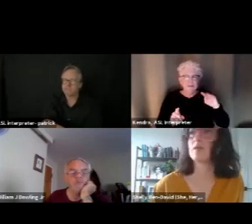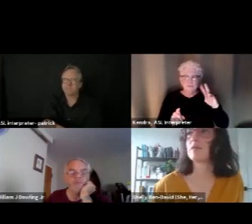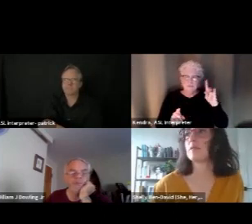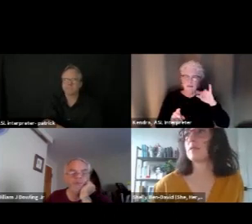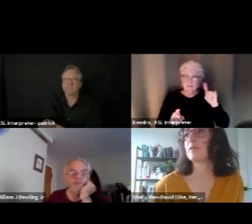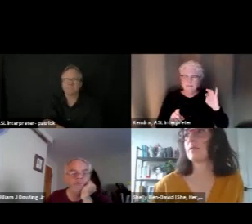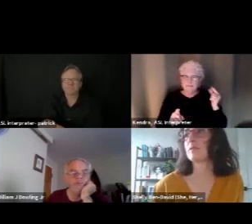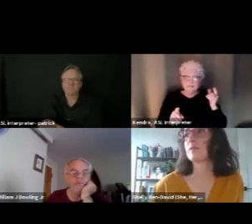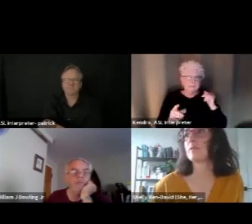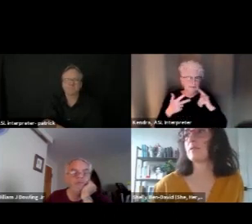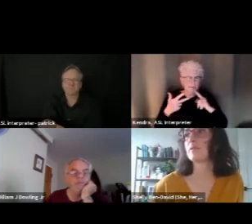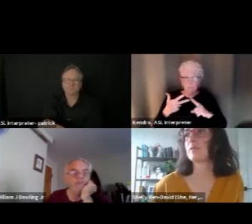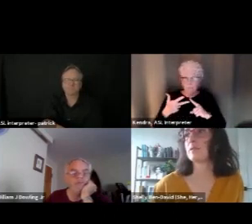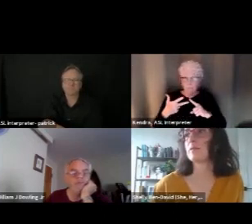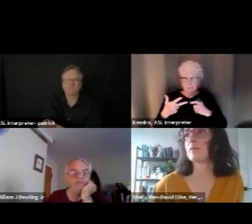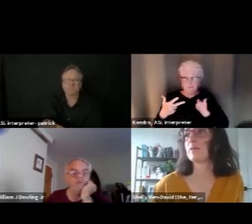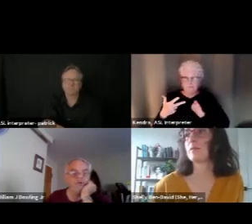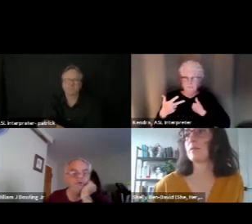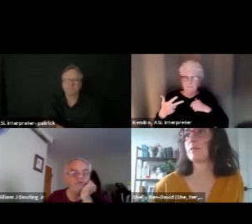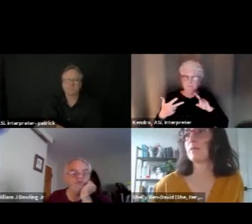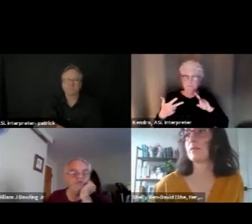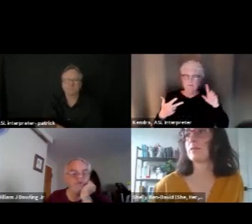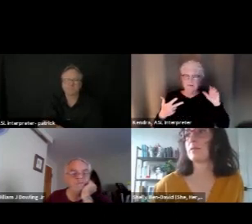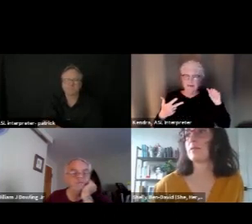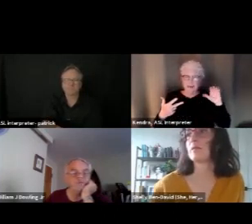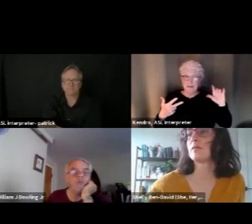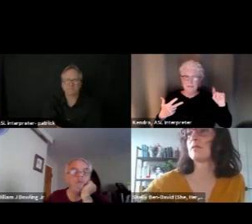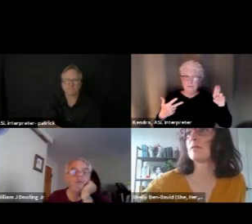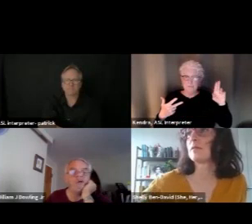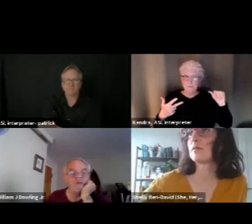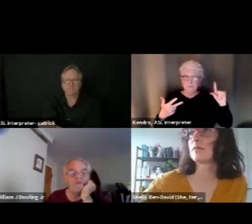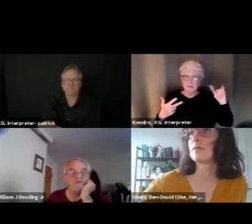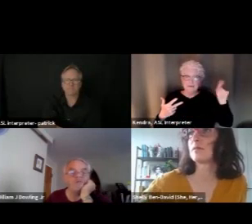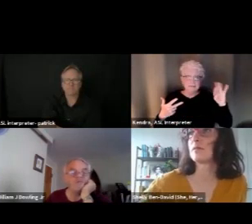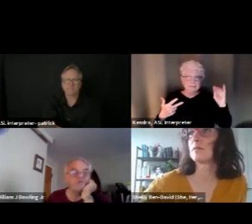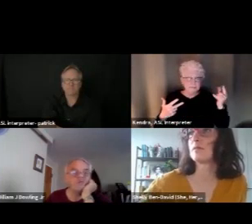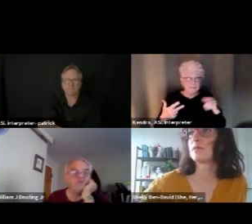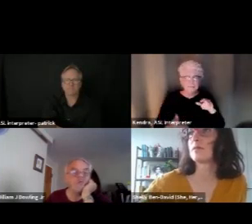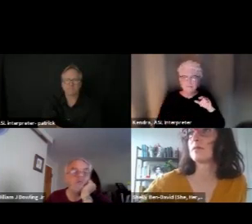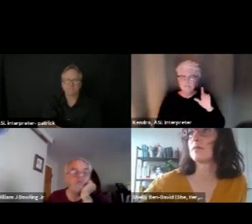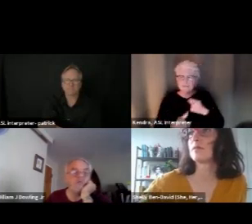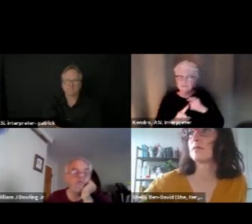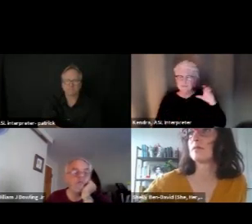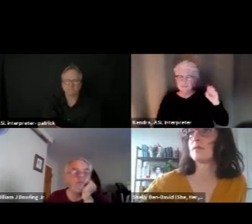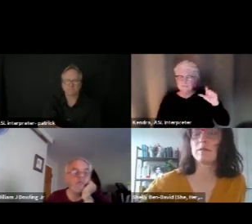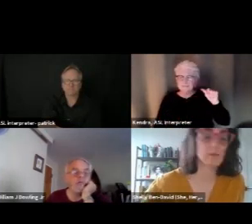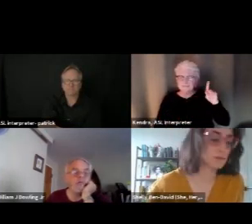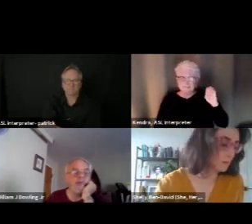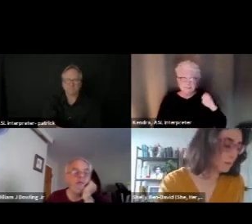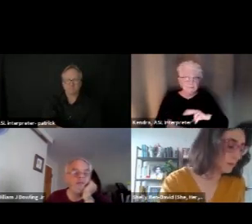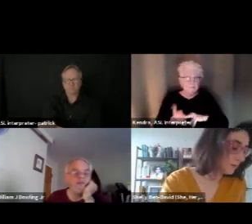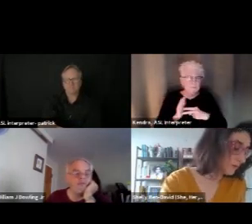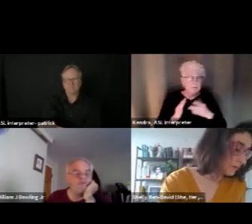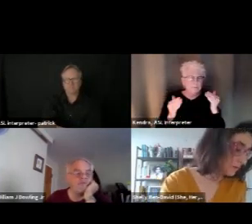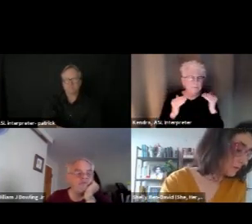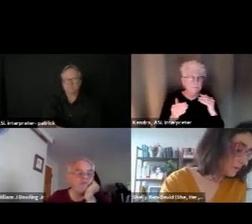the concepts of personal recovery. So what does recovery mean to people themselves? And clinical recovery, which means